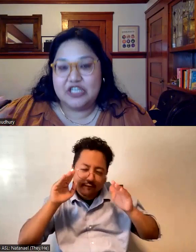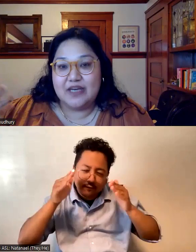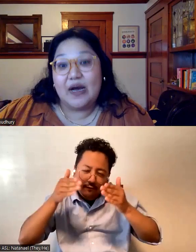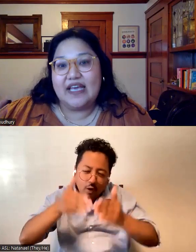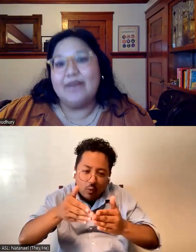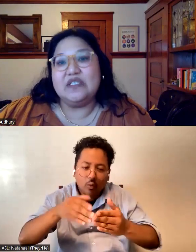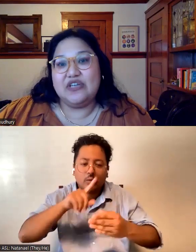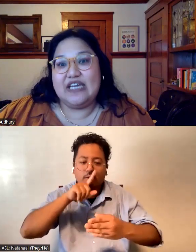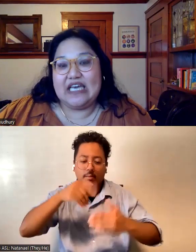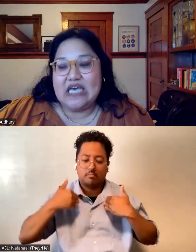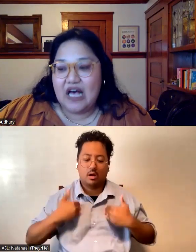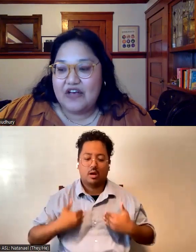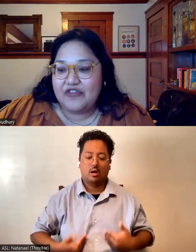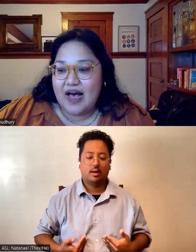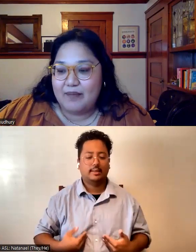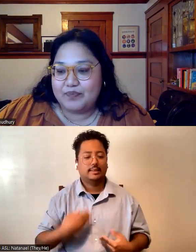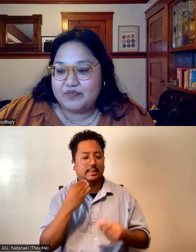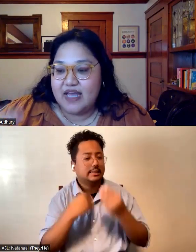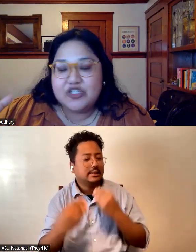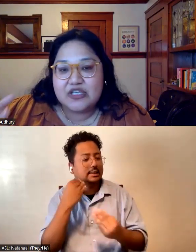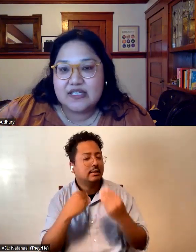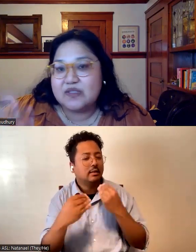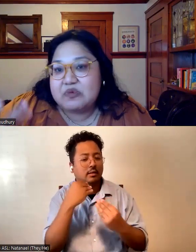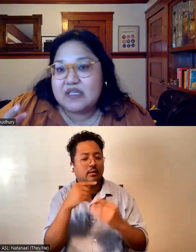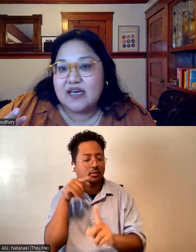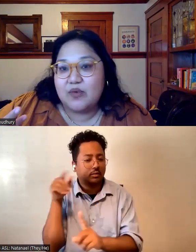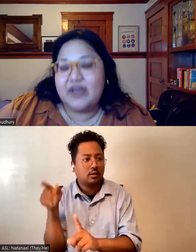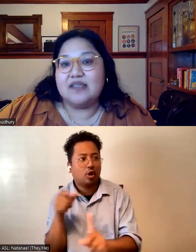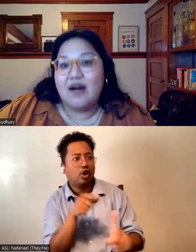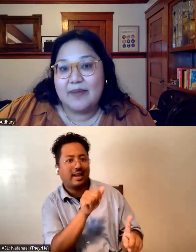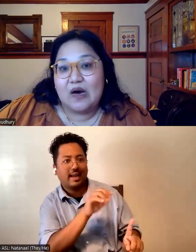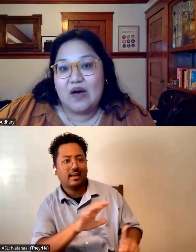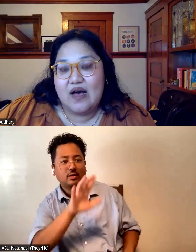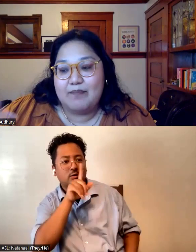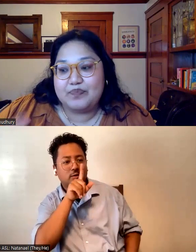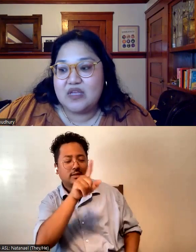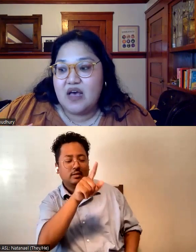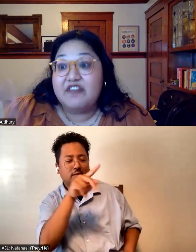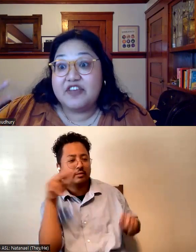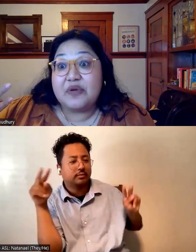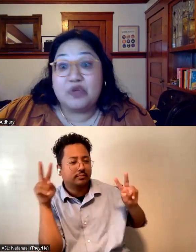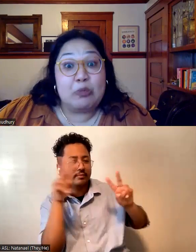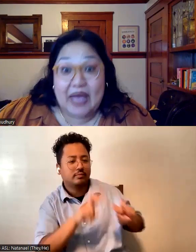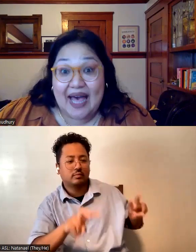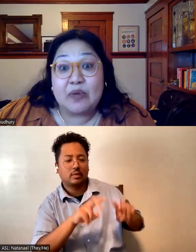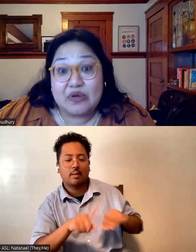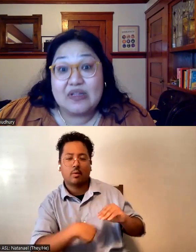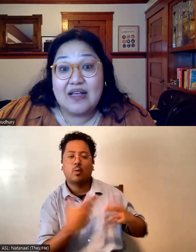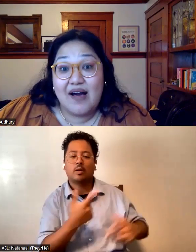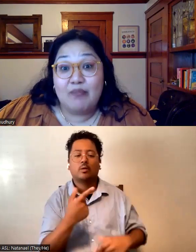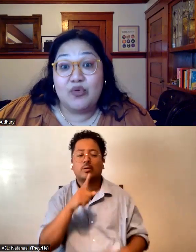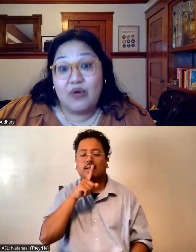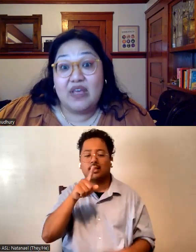the changing body chemistry of Asia that it's really a way to talk about a fear of global